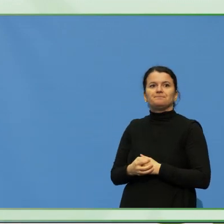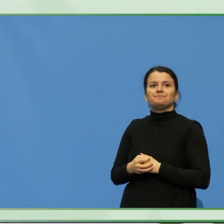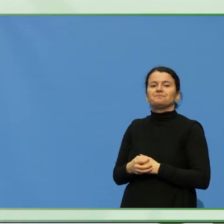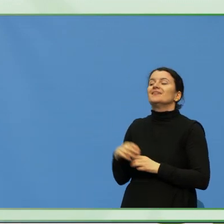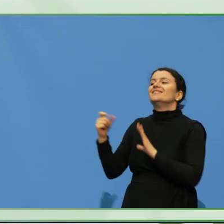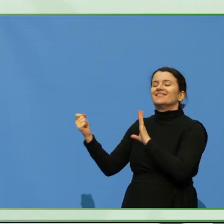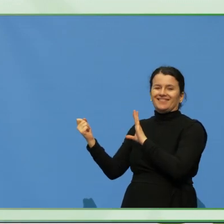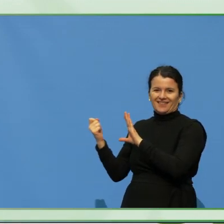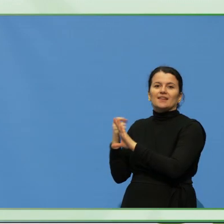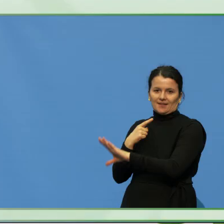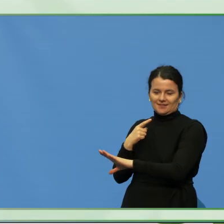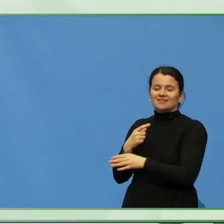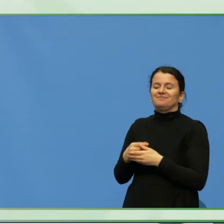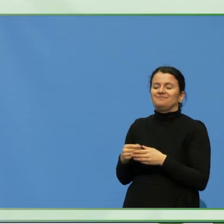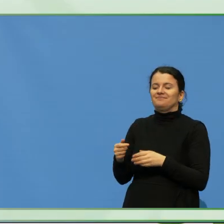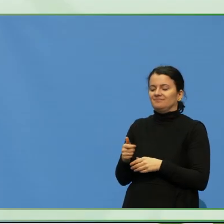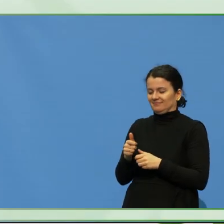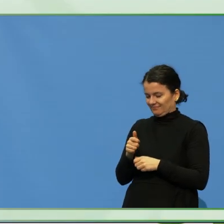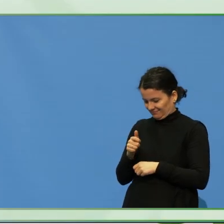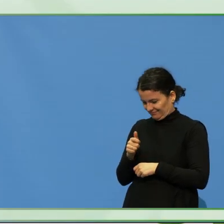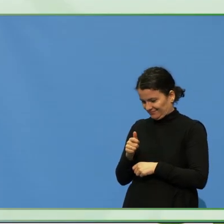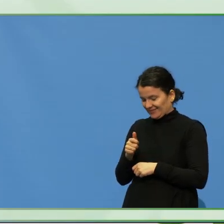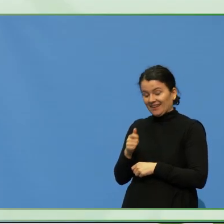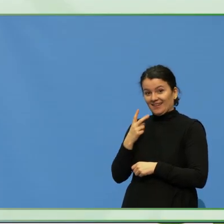this text message, and Sinead